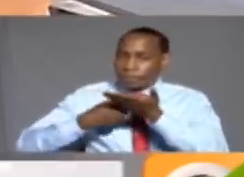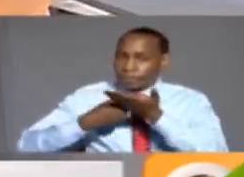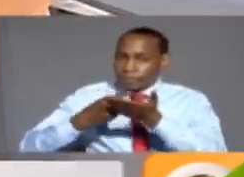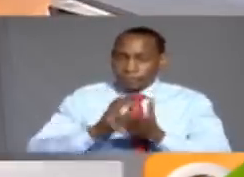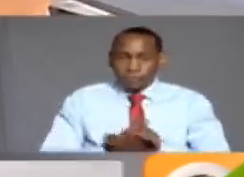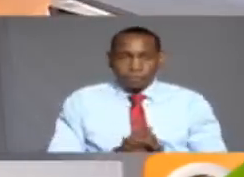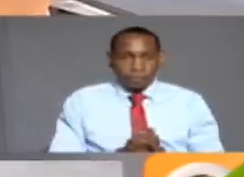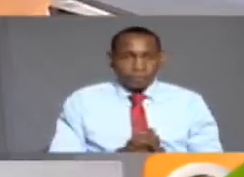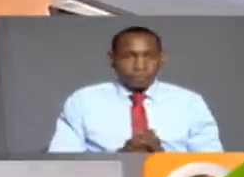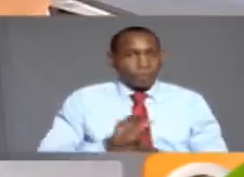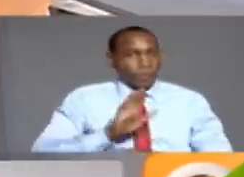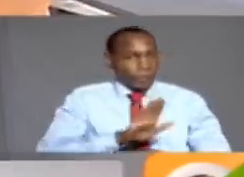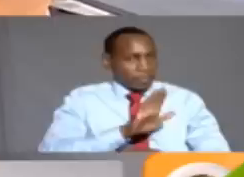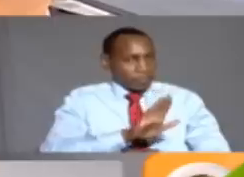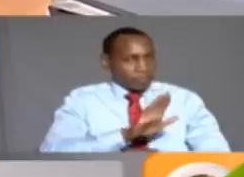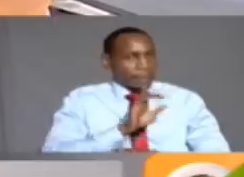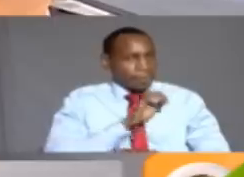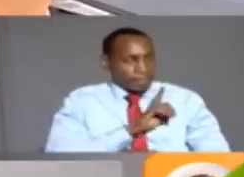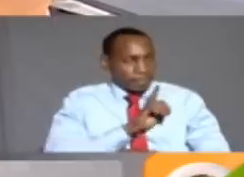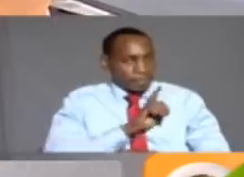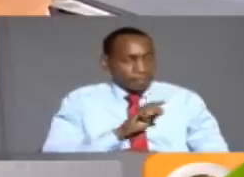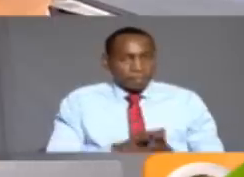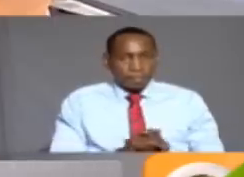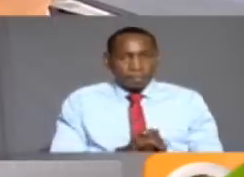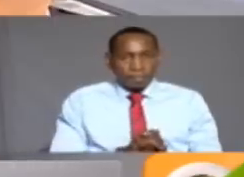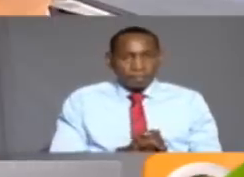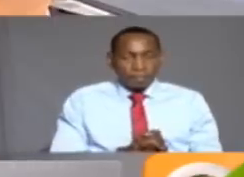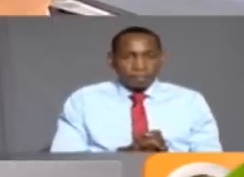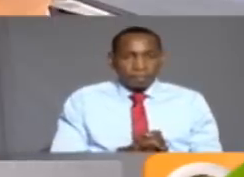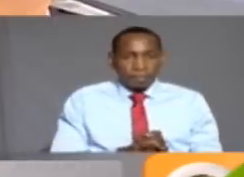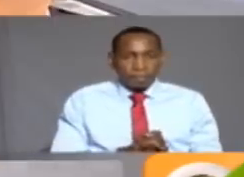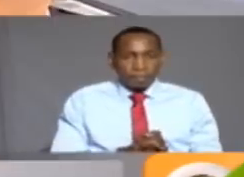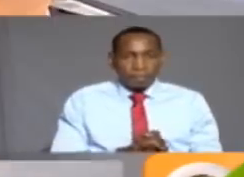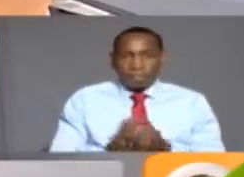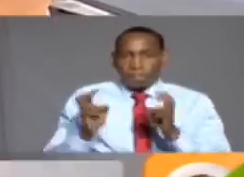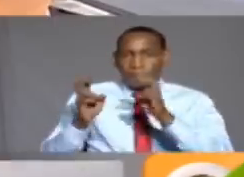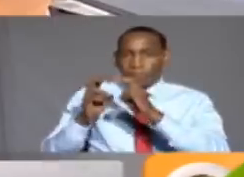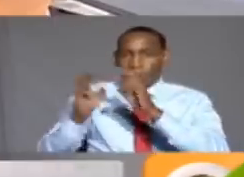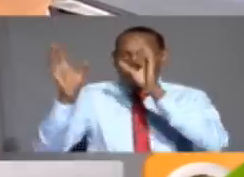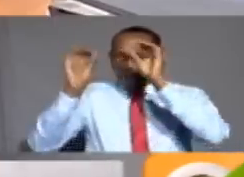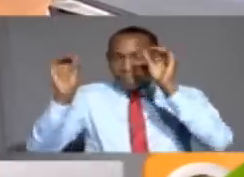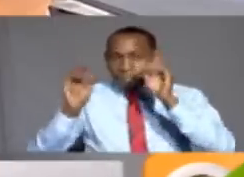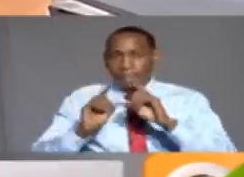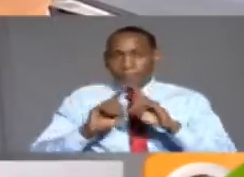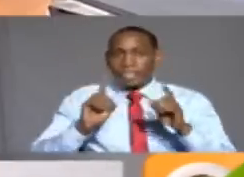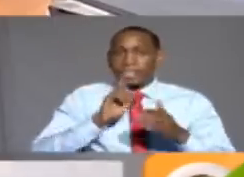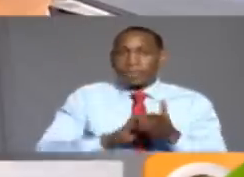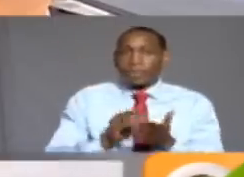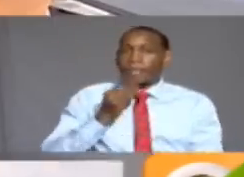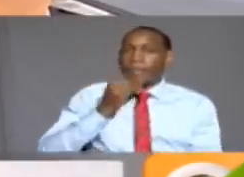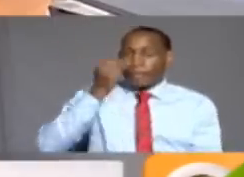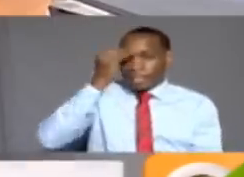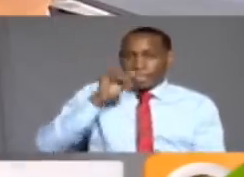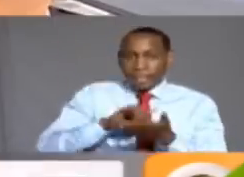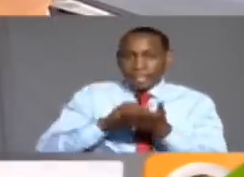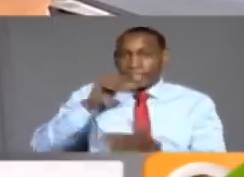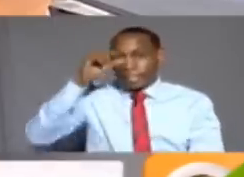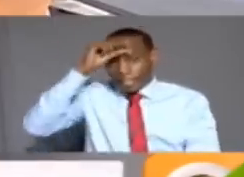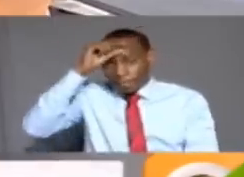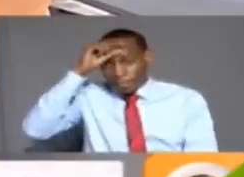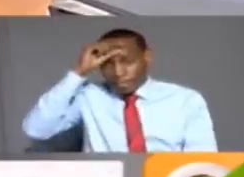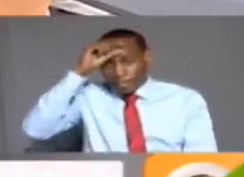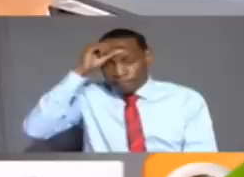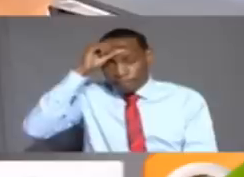Is she suggesting that I'm managing the President? Hold on. I mean, me finish. I didn't say you'd not even reaching the President. That's what I said. But you are pretending that you are the government. But the